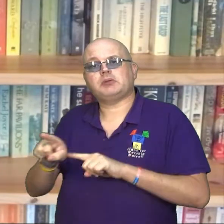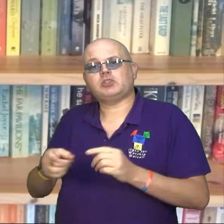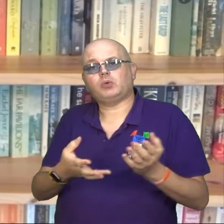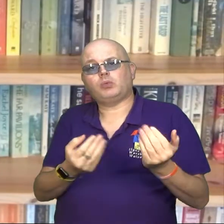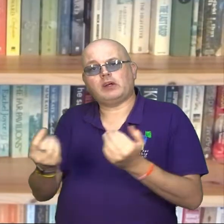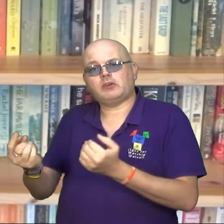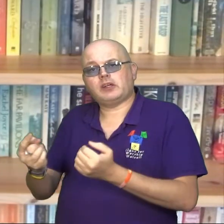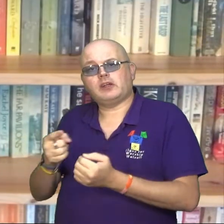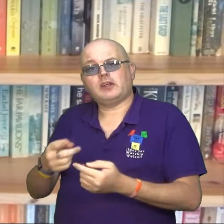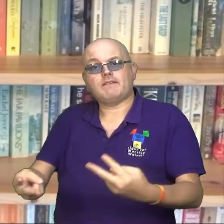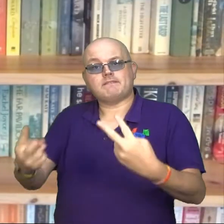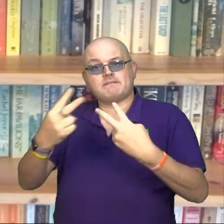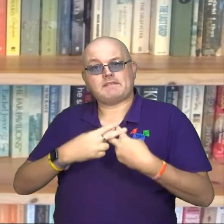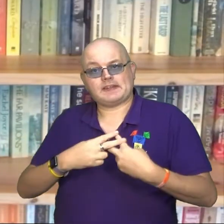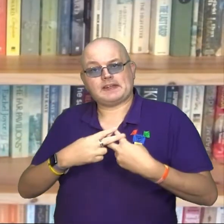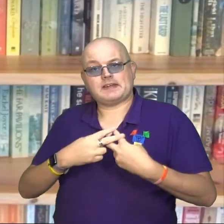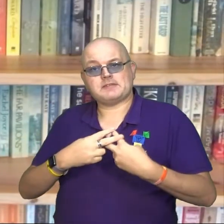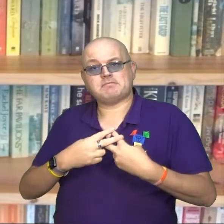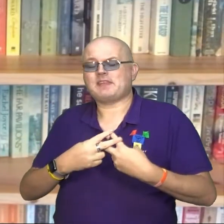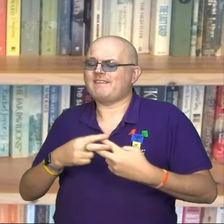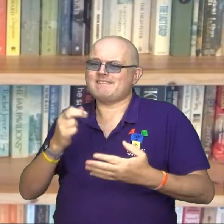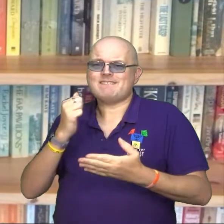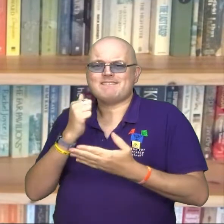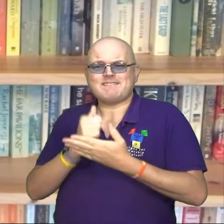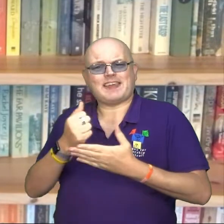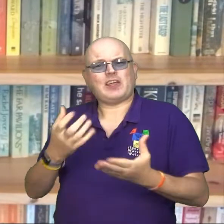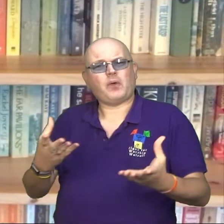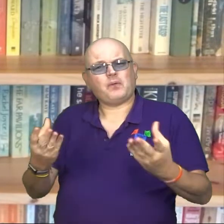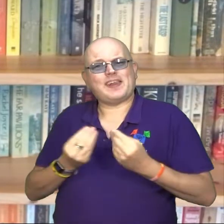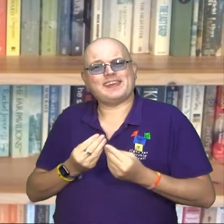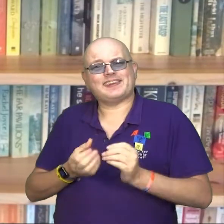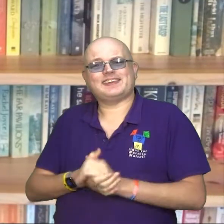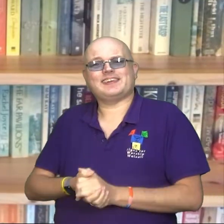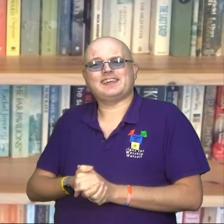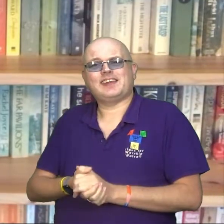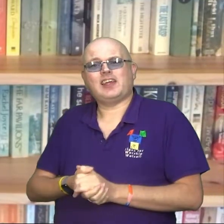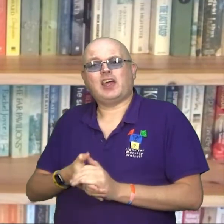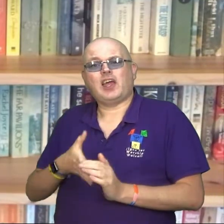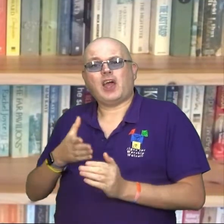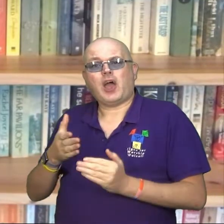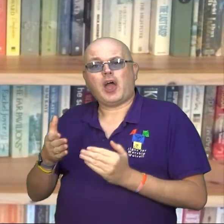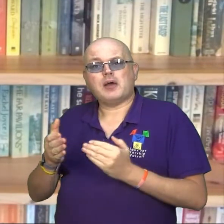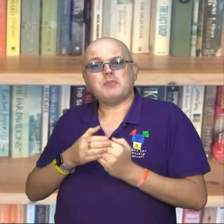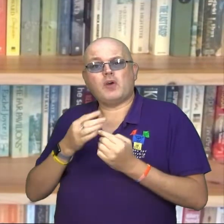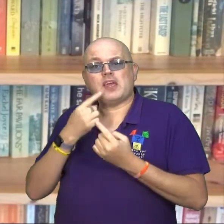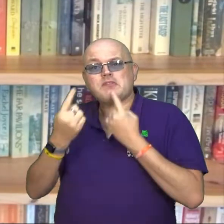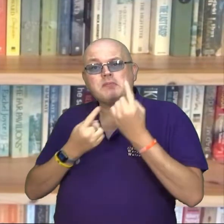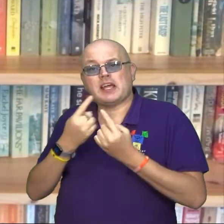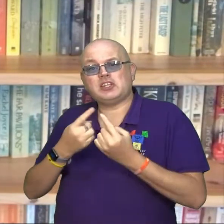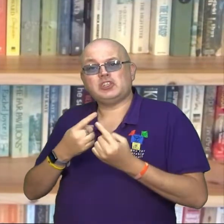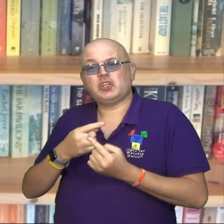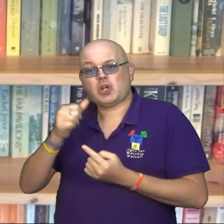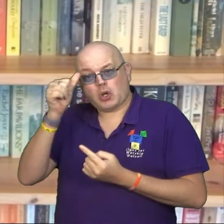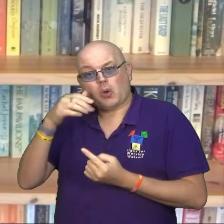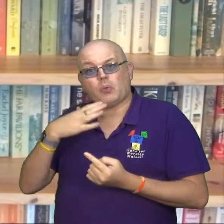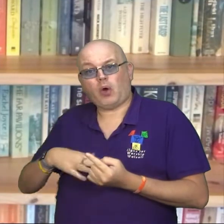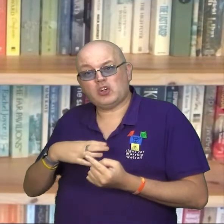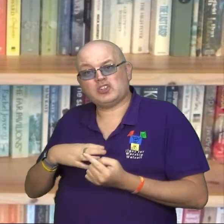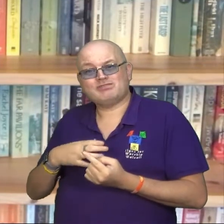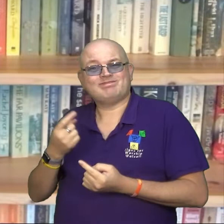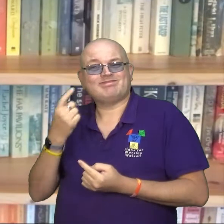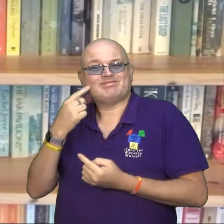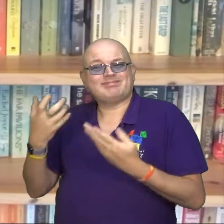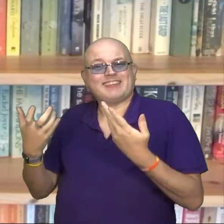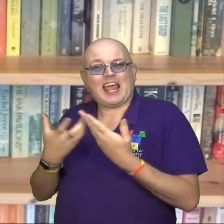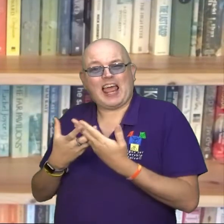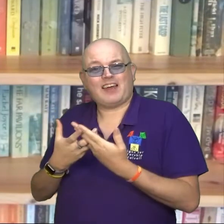A special welcome to anyone who's a visitor today. It's great to have you with us. If you want to know more about St Matthew's,